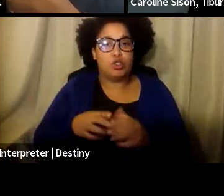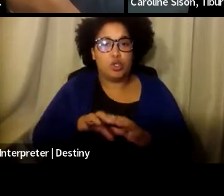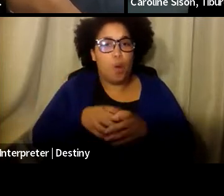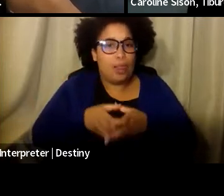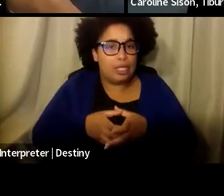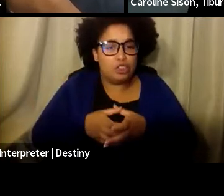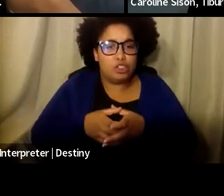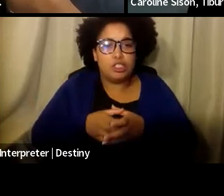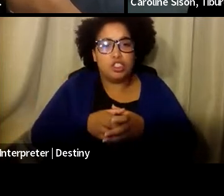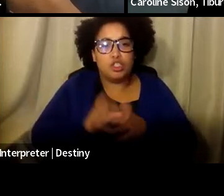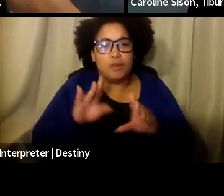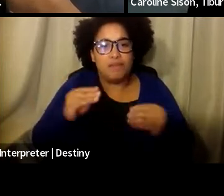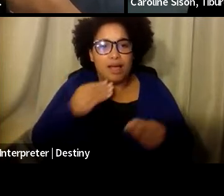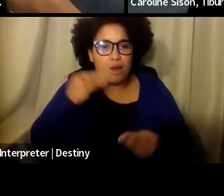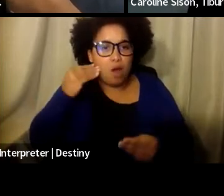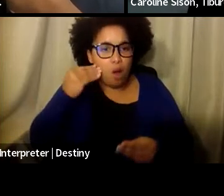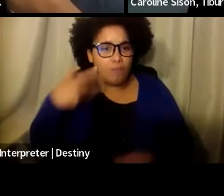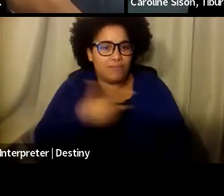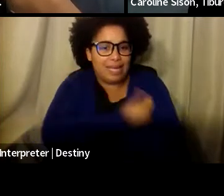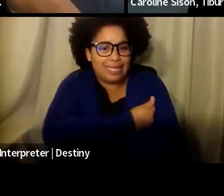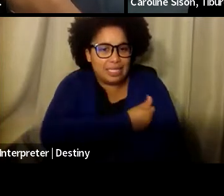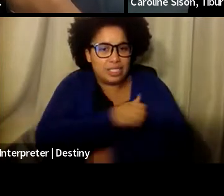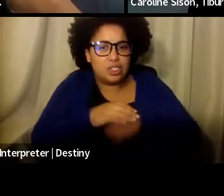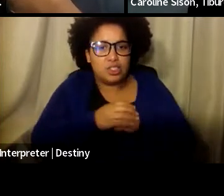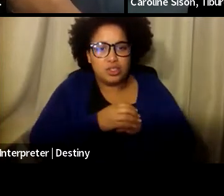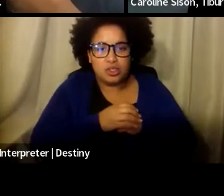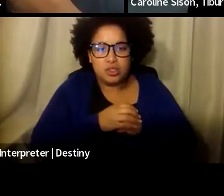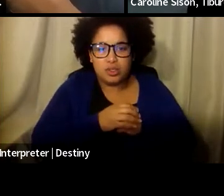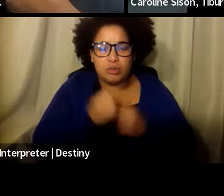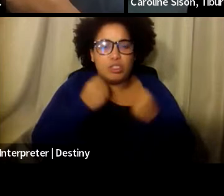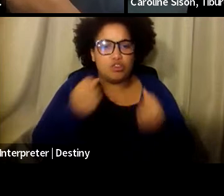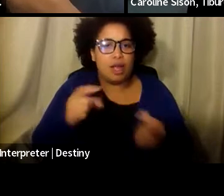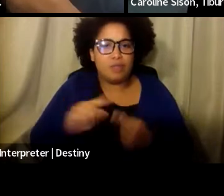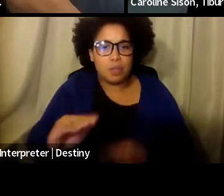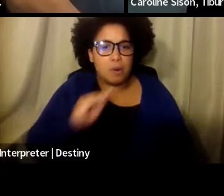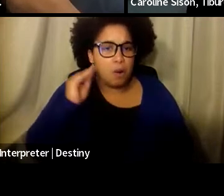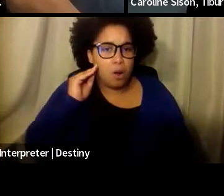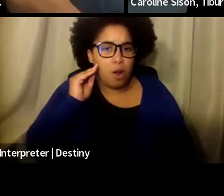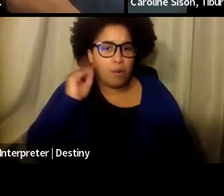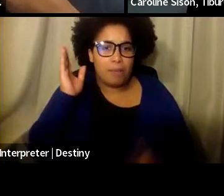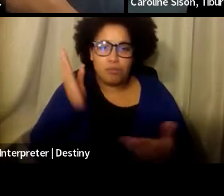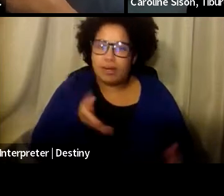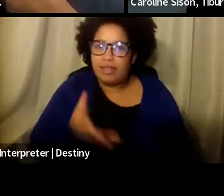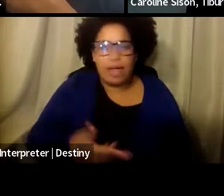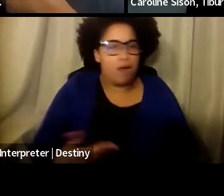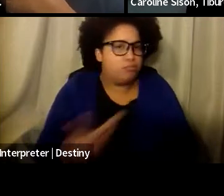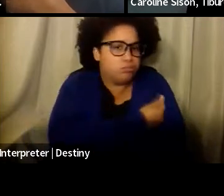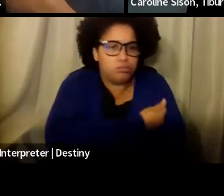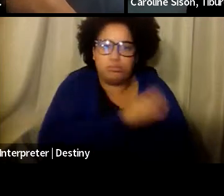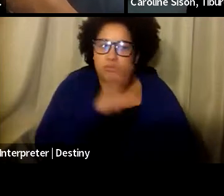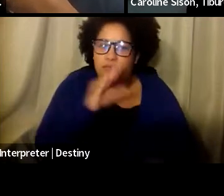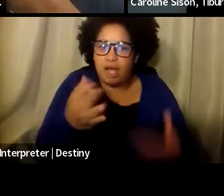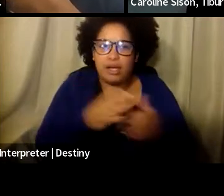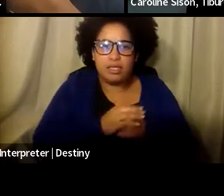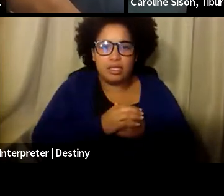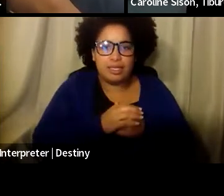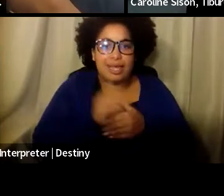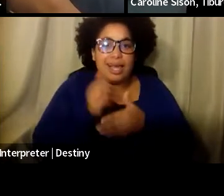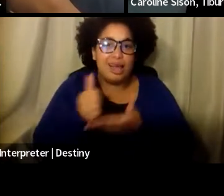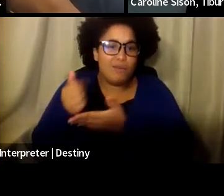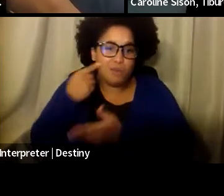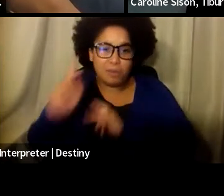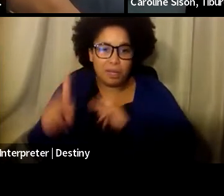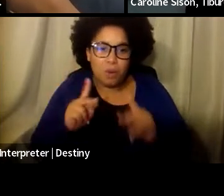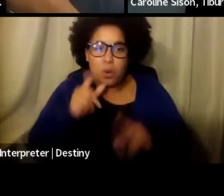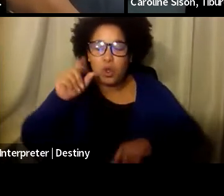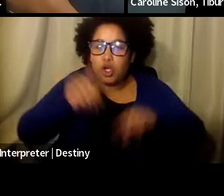provide at-home vaccination, drive up to your place and deliver it right there. That's also helpful for people who